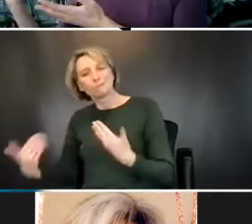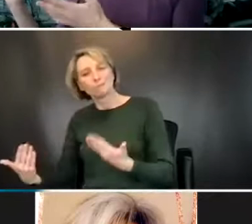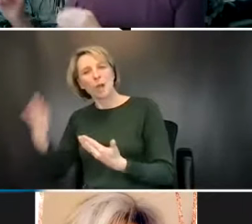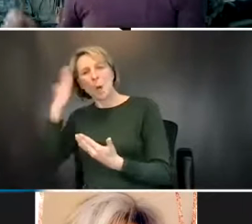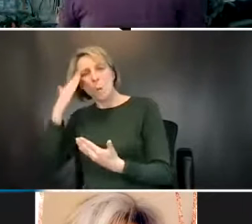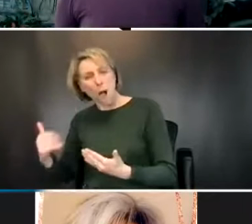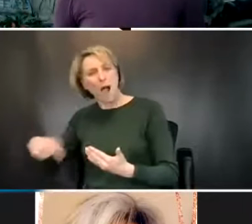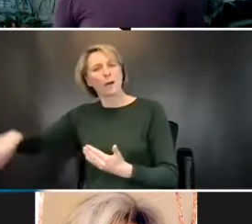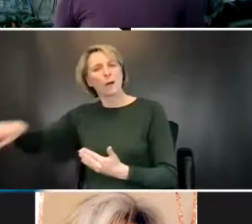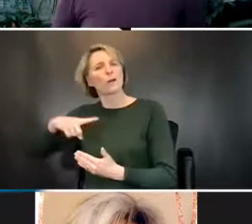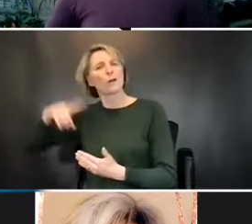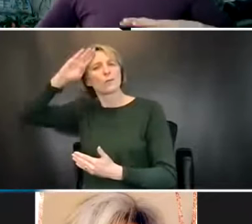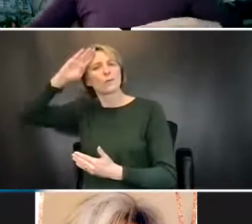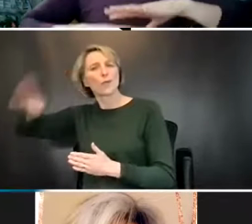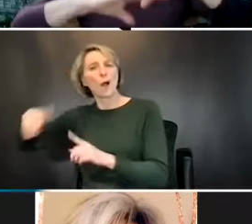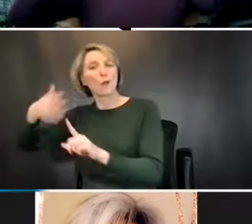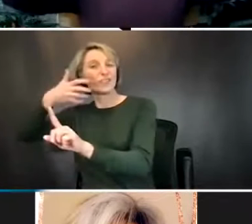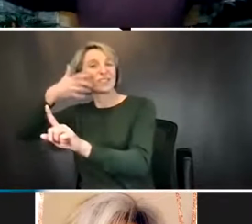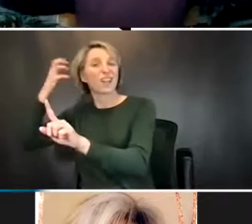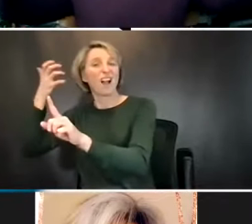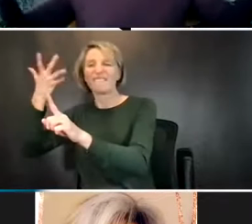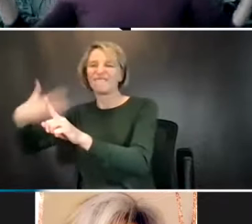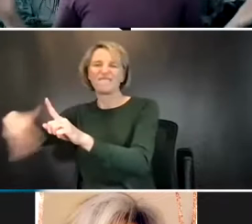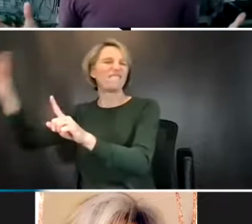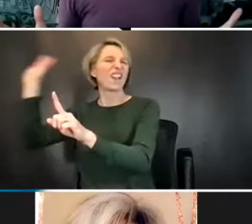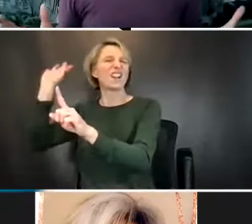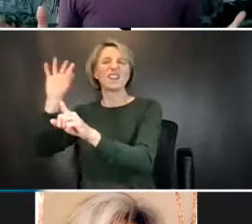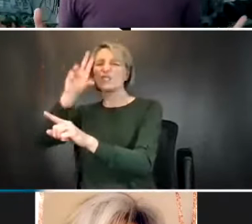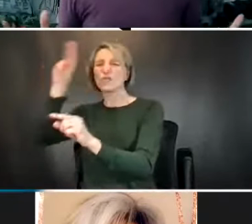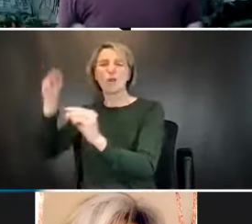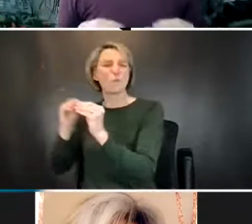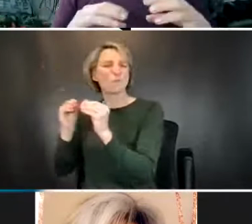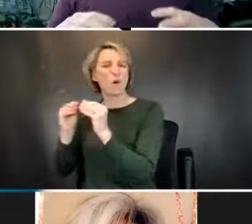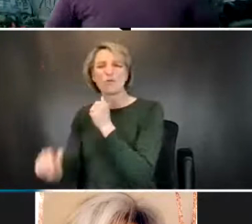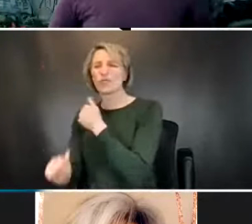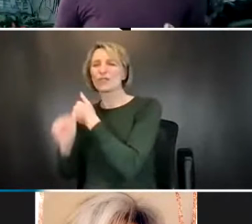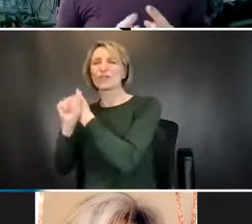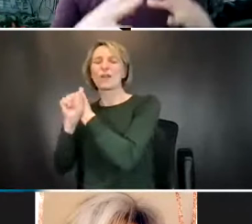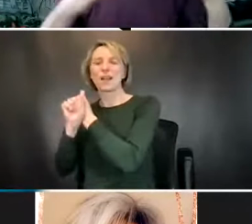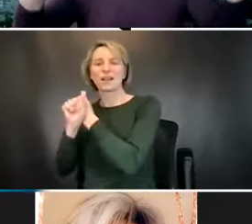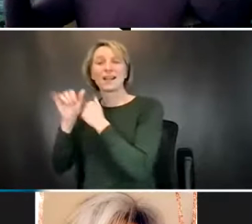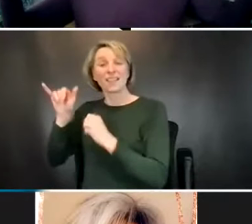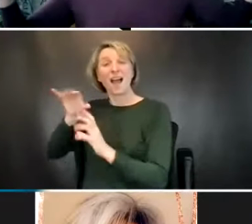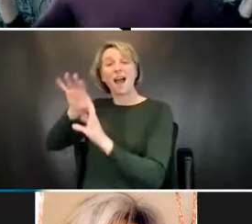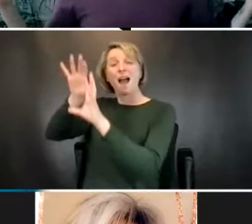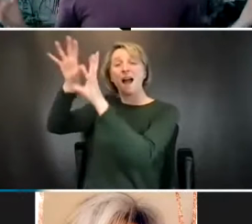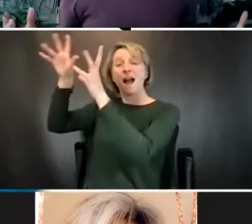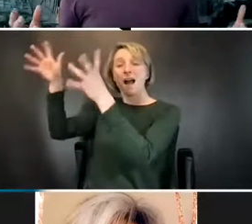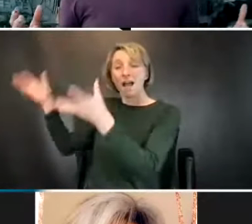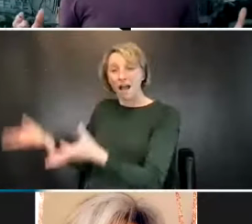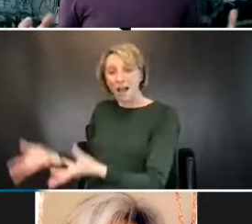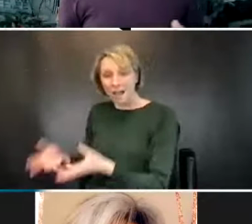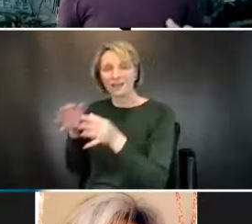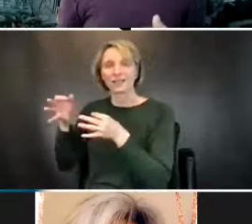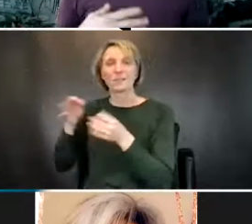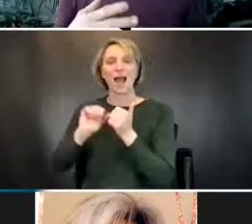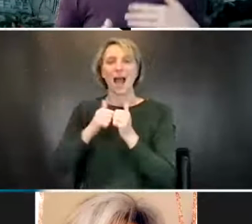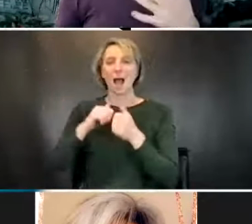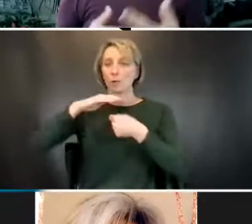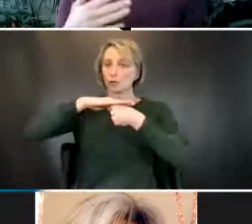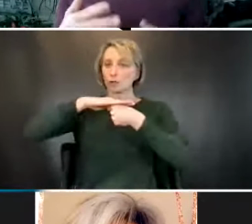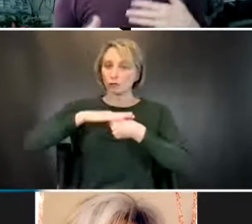taken care of. So that's just a bigger story about how stress manifests throughout our community,